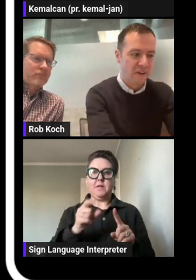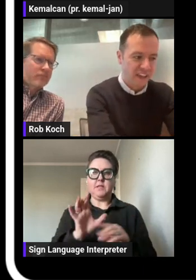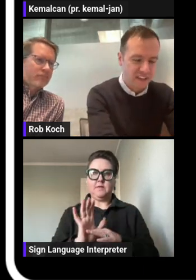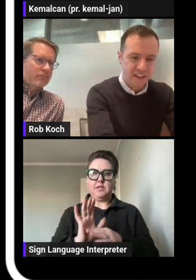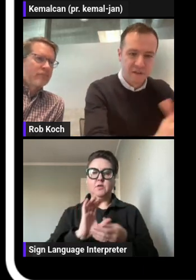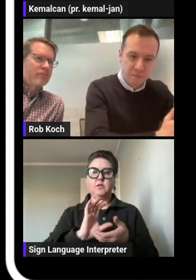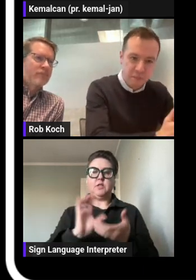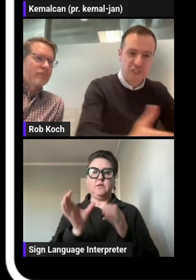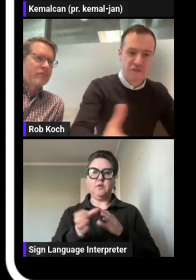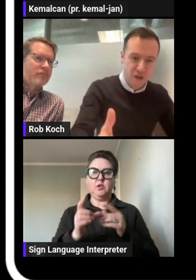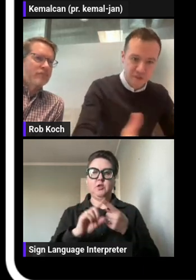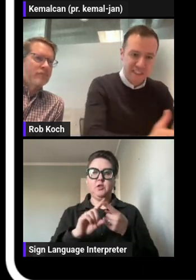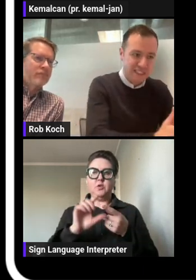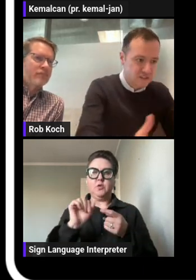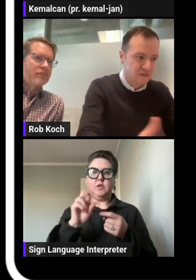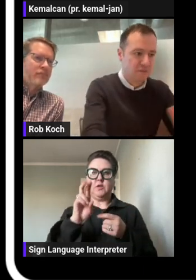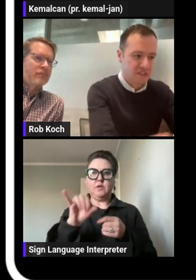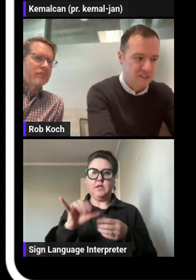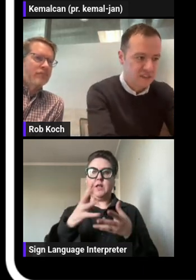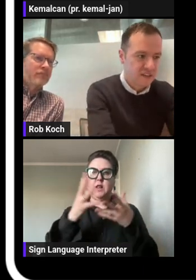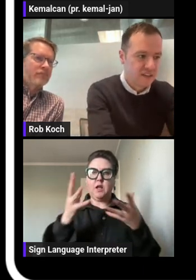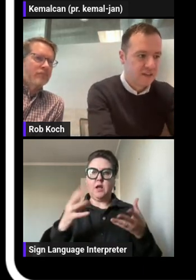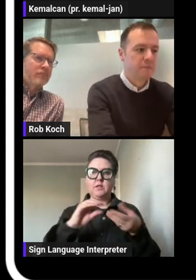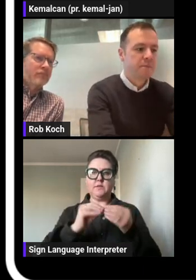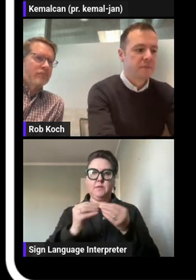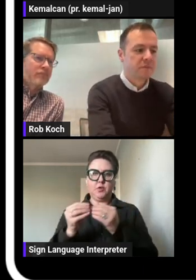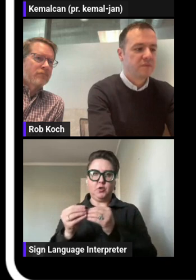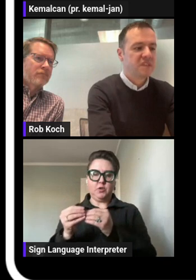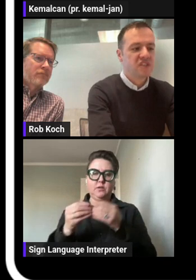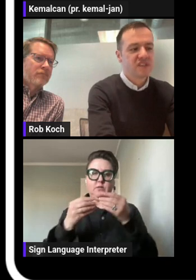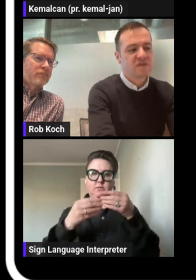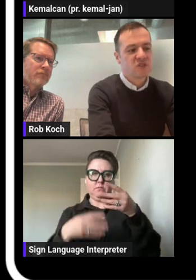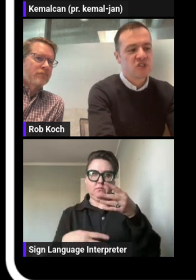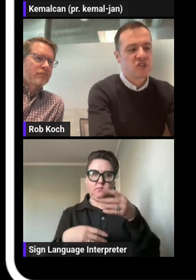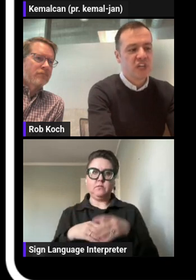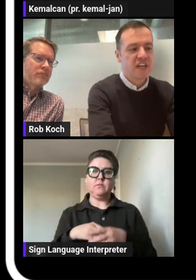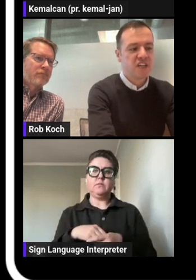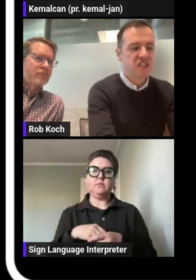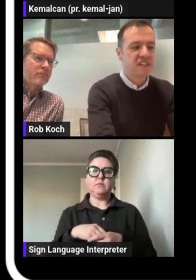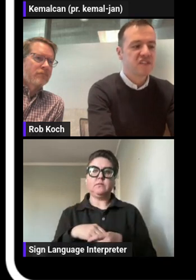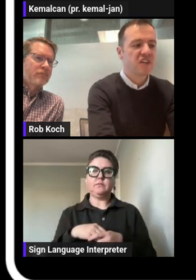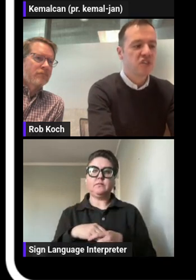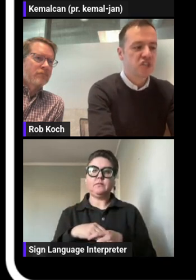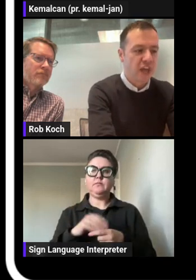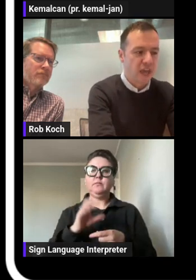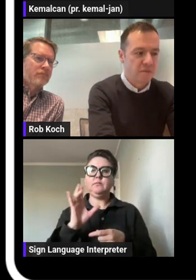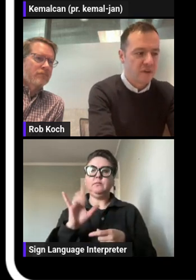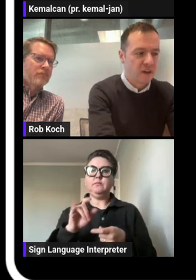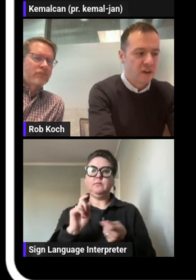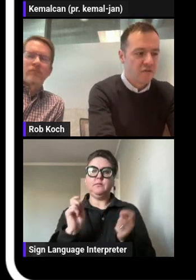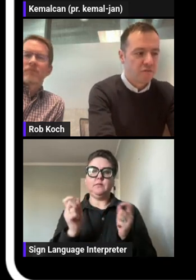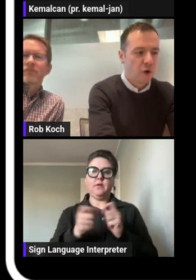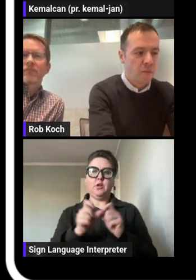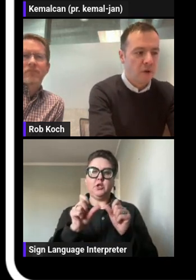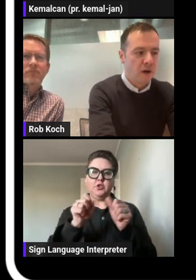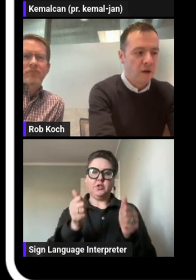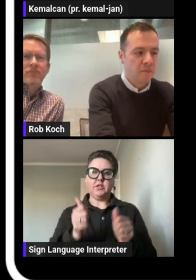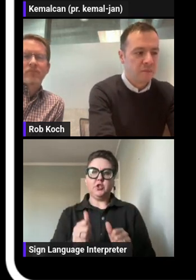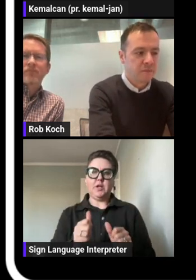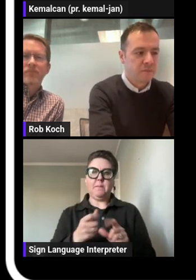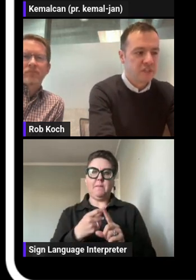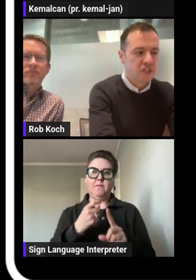to an array, bunch of numbers, a list of numbers. This just changes its shape